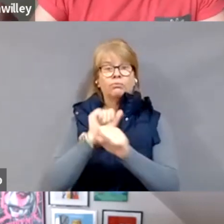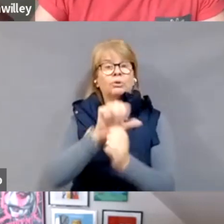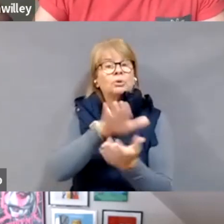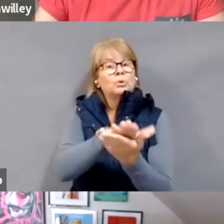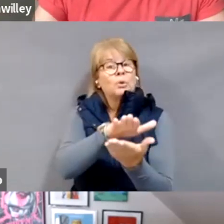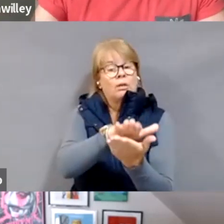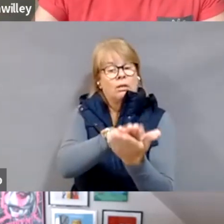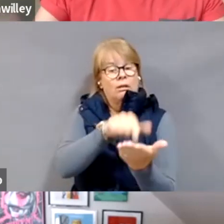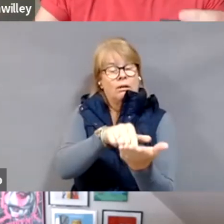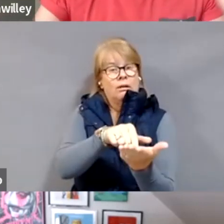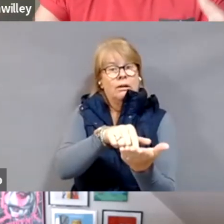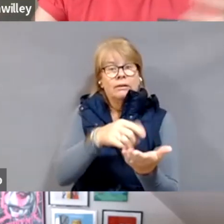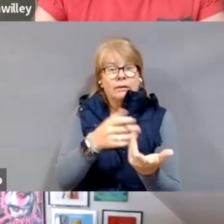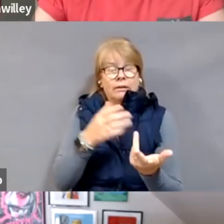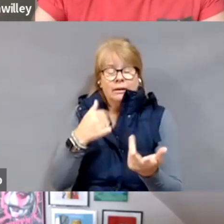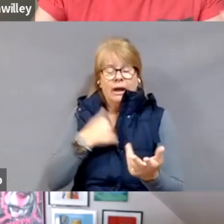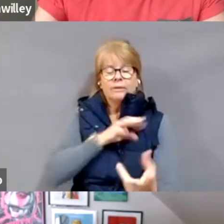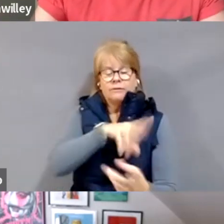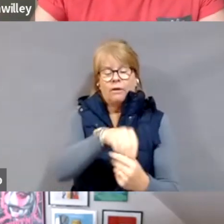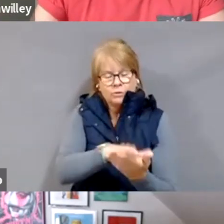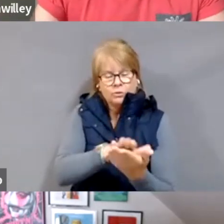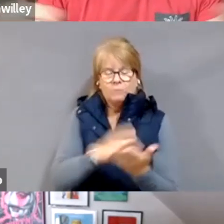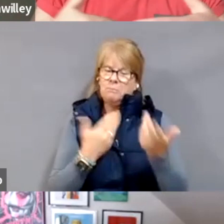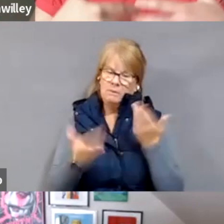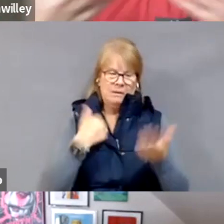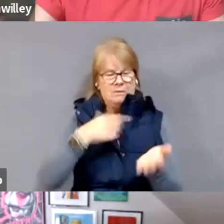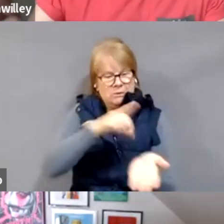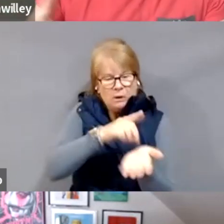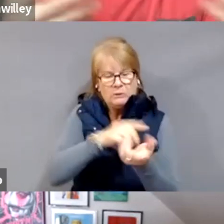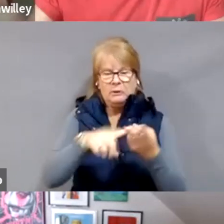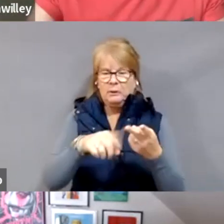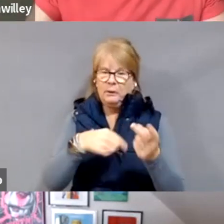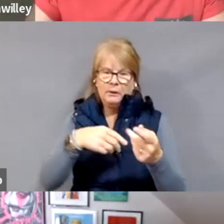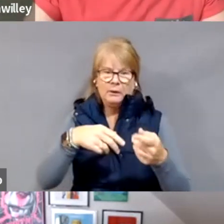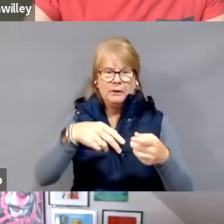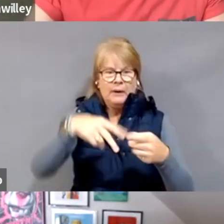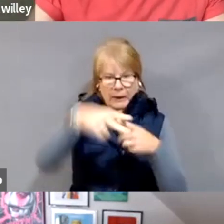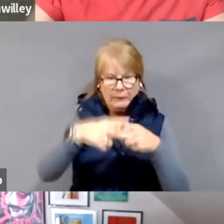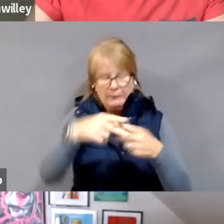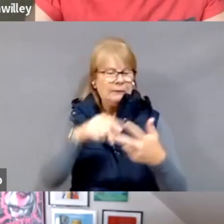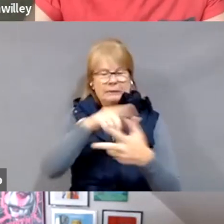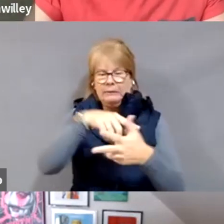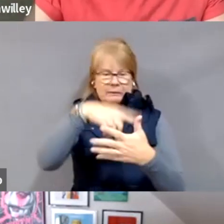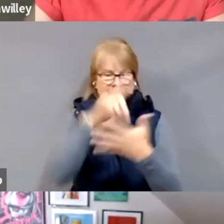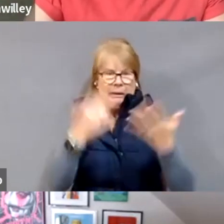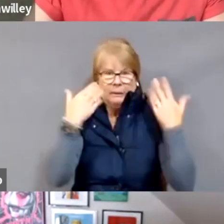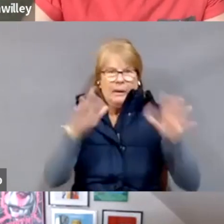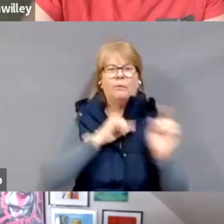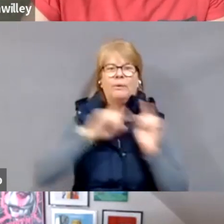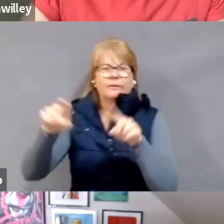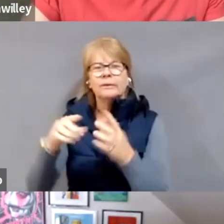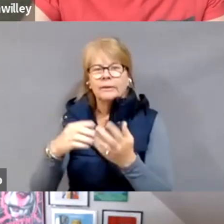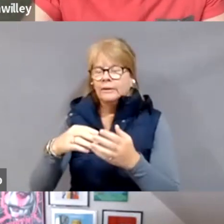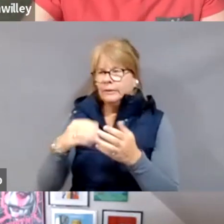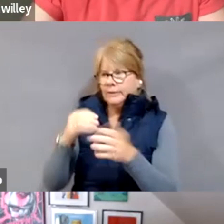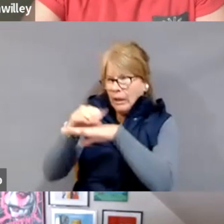me to either be an engineer or a scientist or a doctor or something else. And so when I went to my guidance counselor and I said, listen, I think I want to be an actor. I just